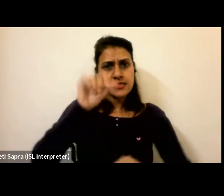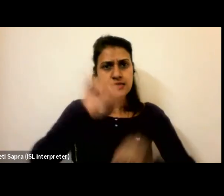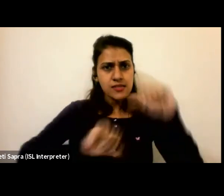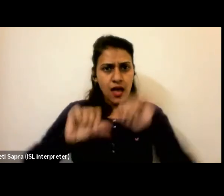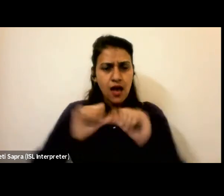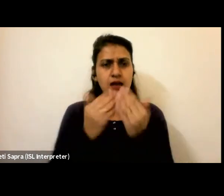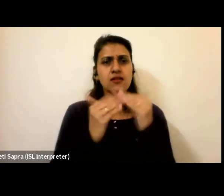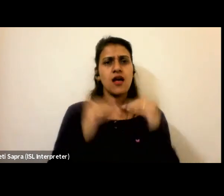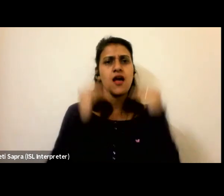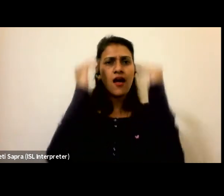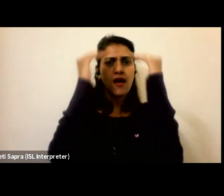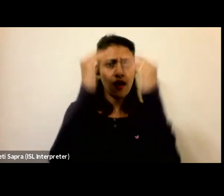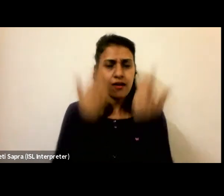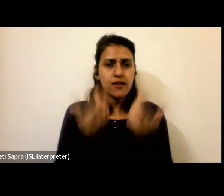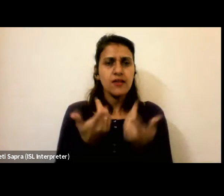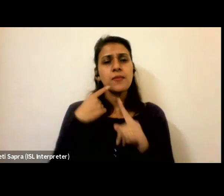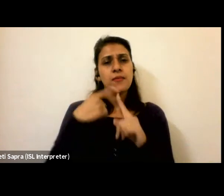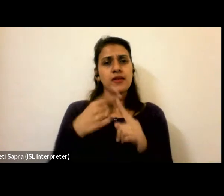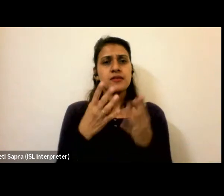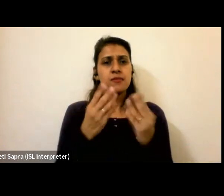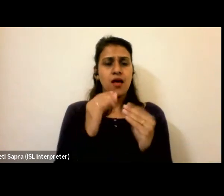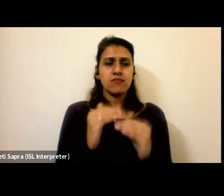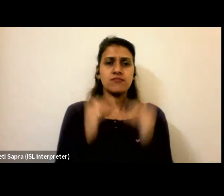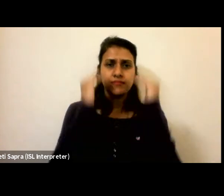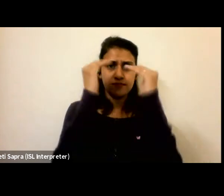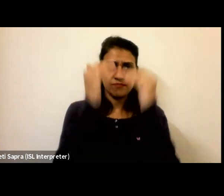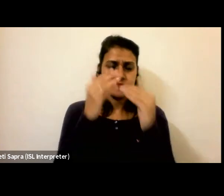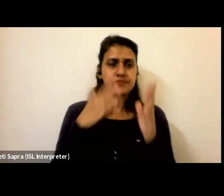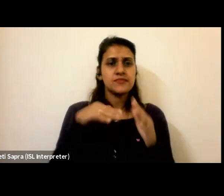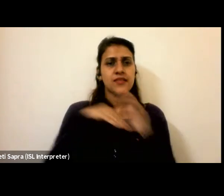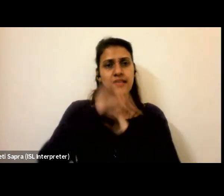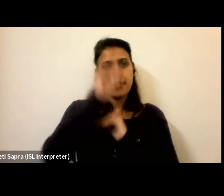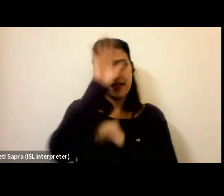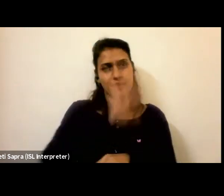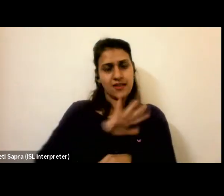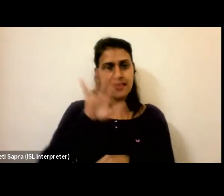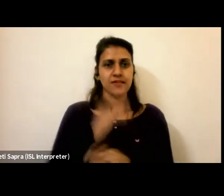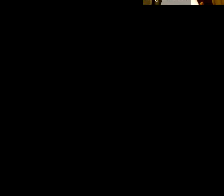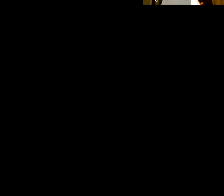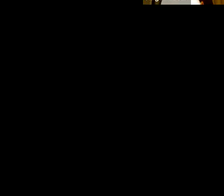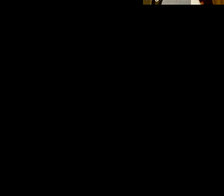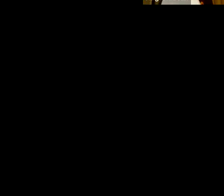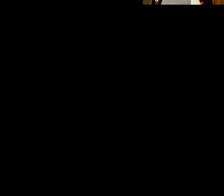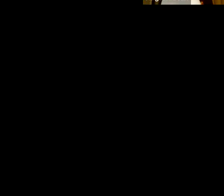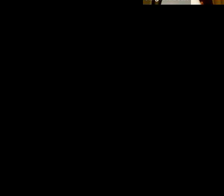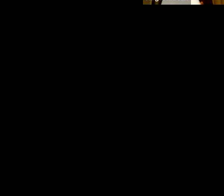high school in India. Ladies and gentlemen, Karthik Sahni.